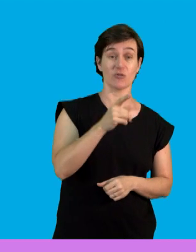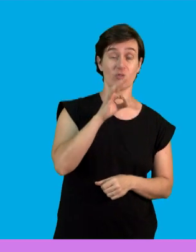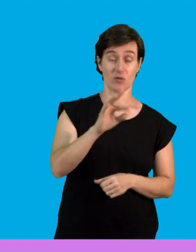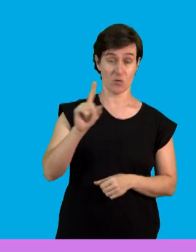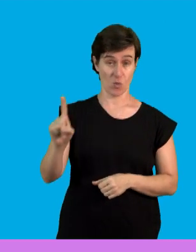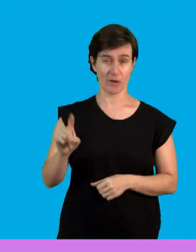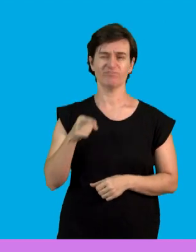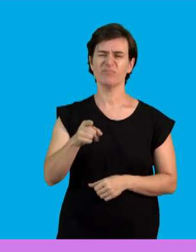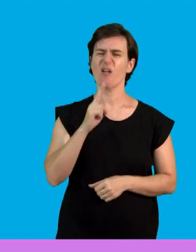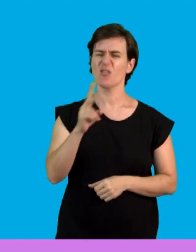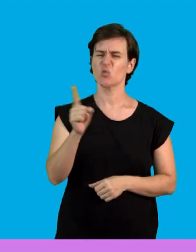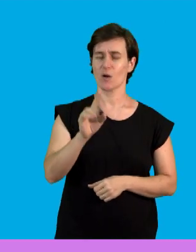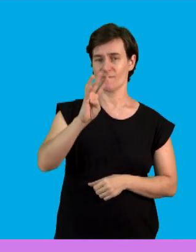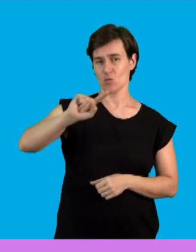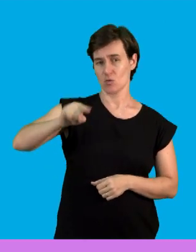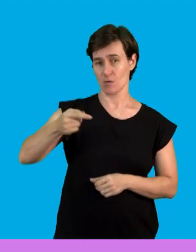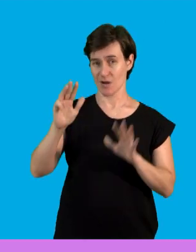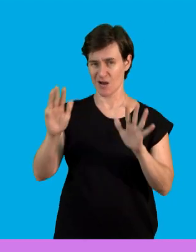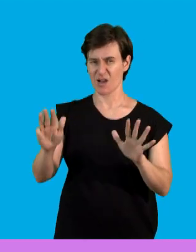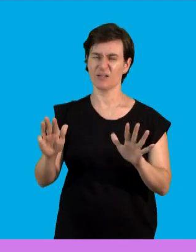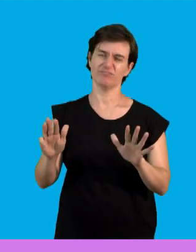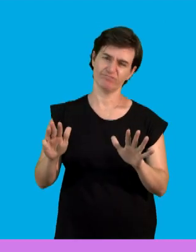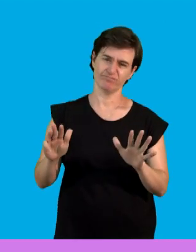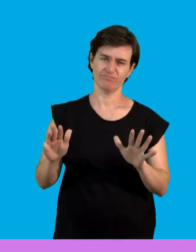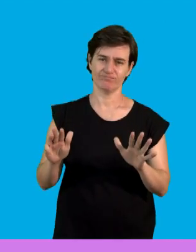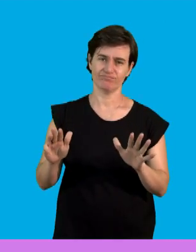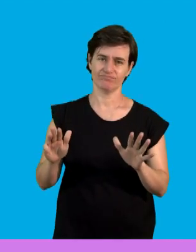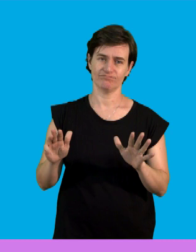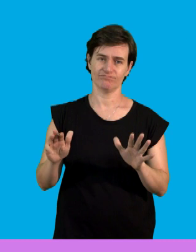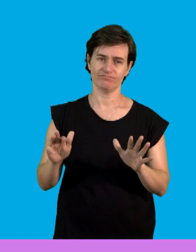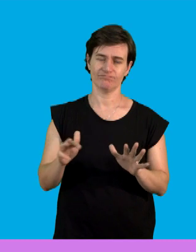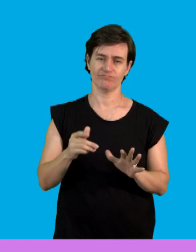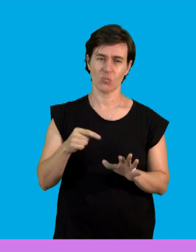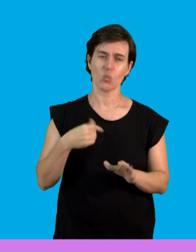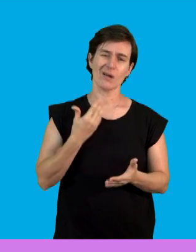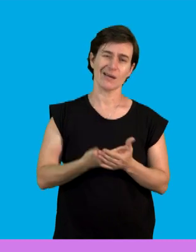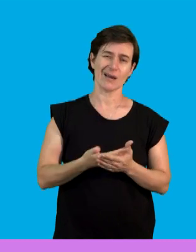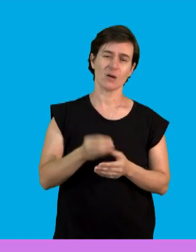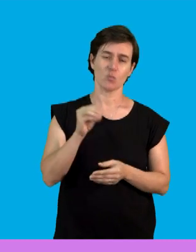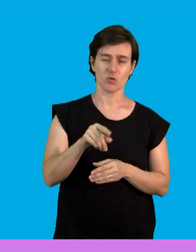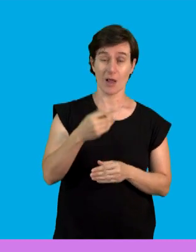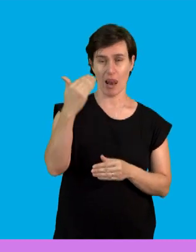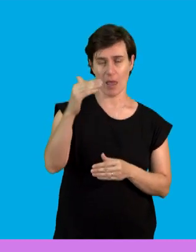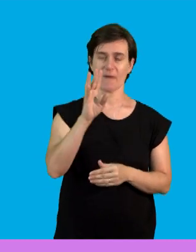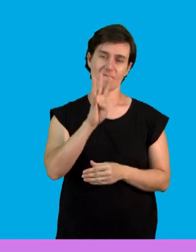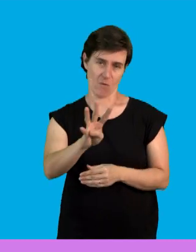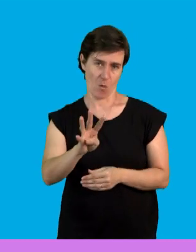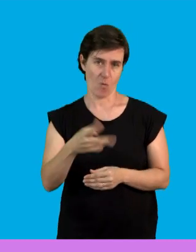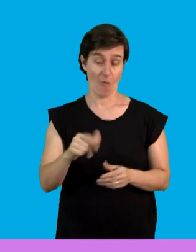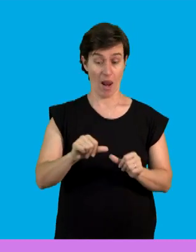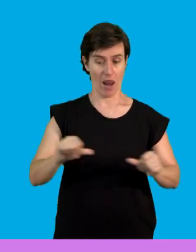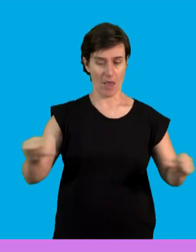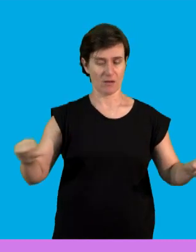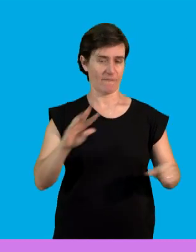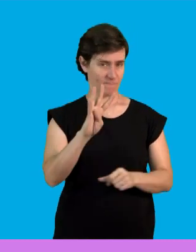is 1,650 divided by 331, and that gives us